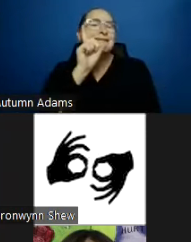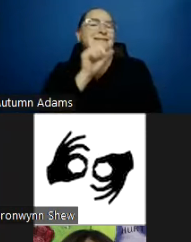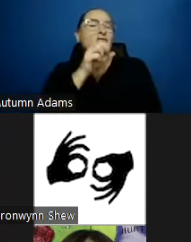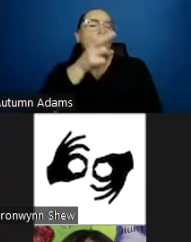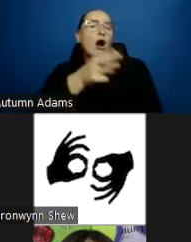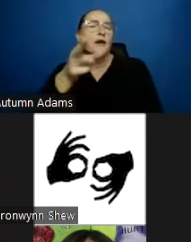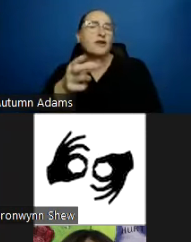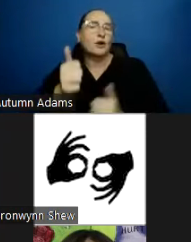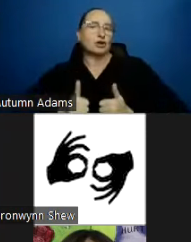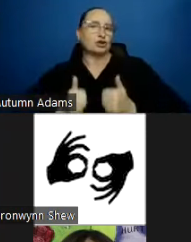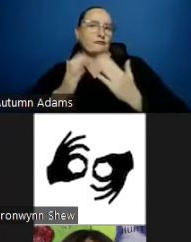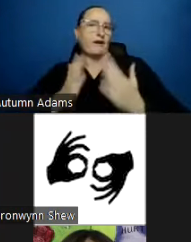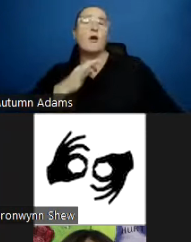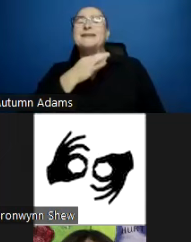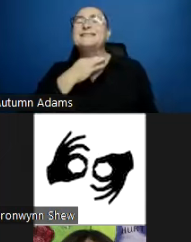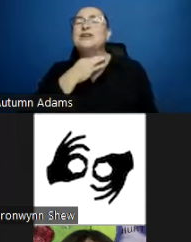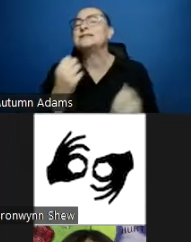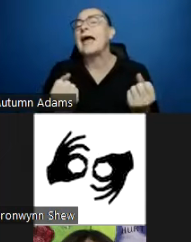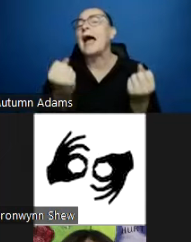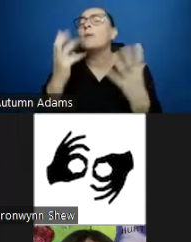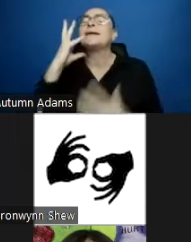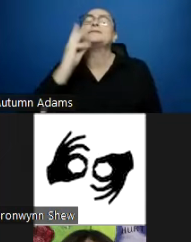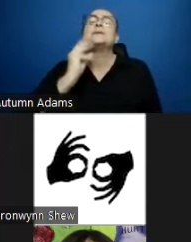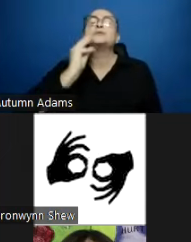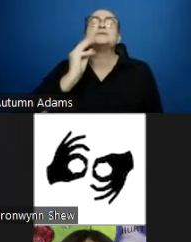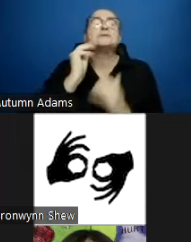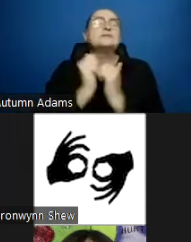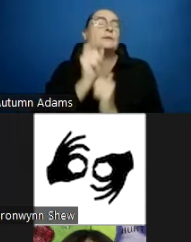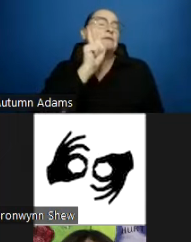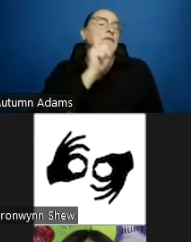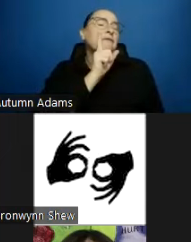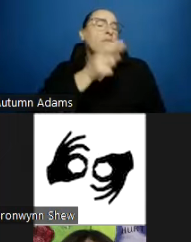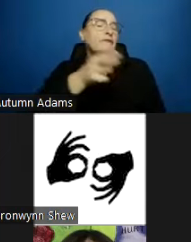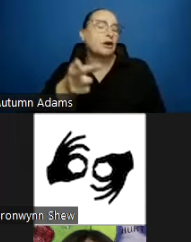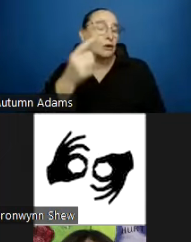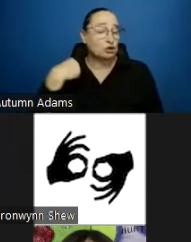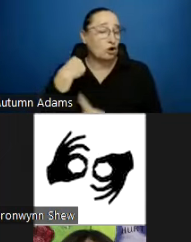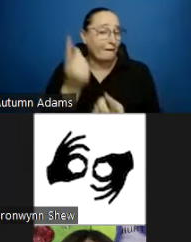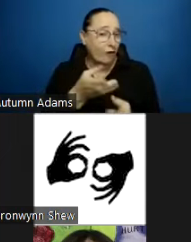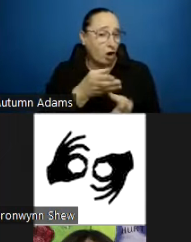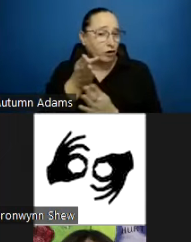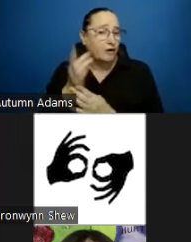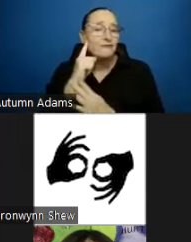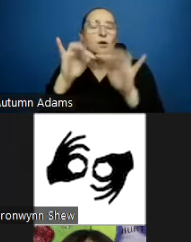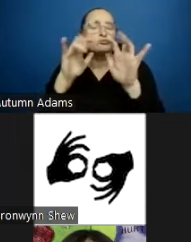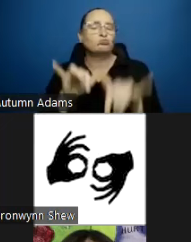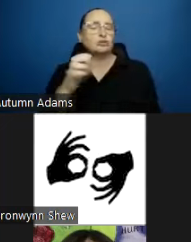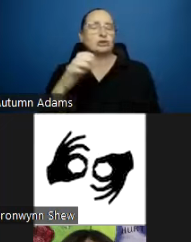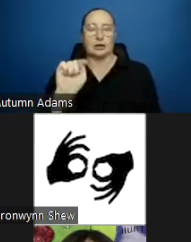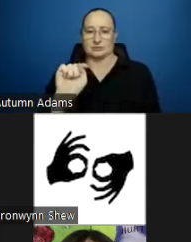survivor? I'm just curious how many experiences you've had so far in your career. If you guys could put that in the chat.